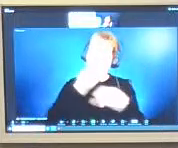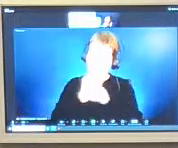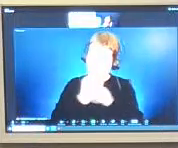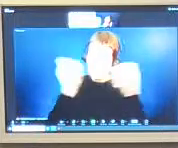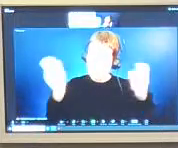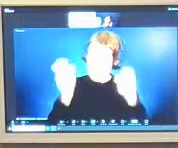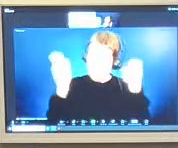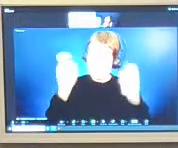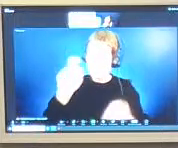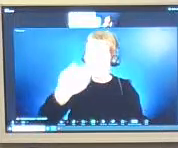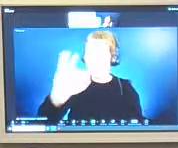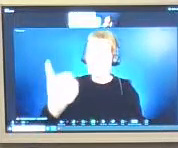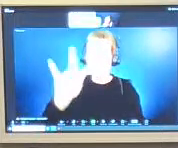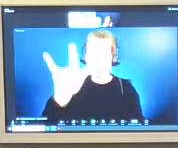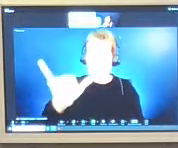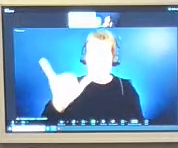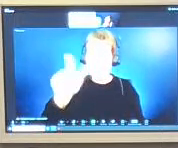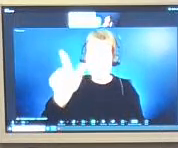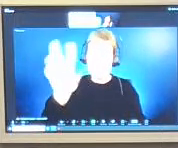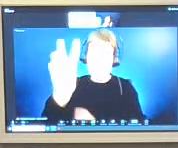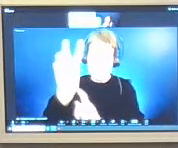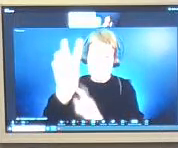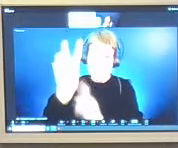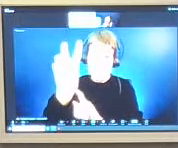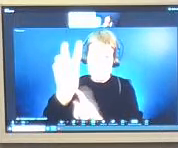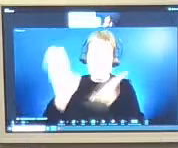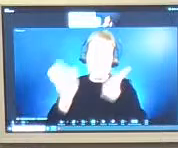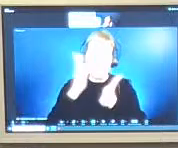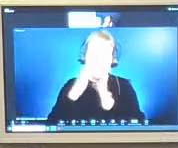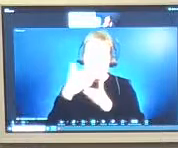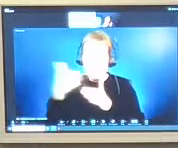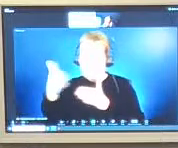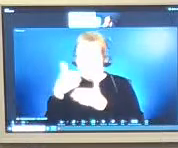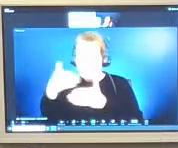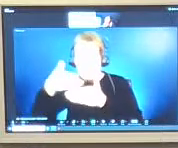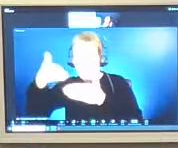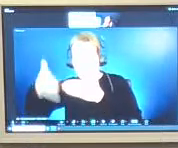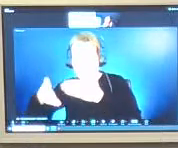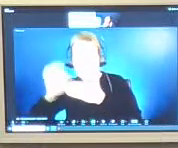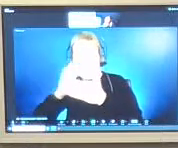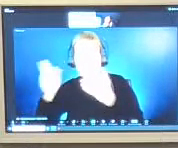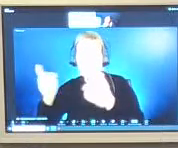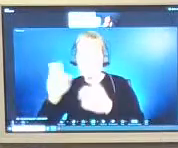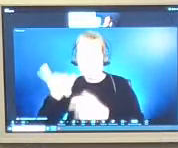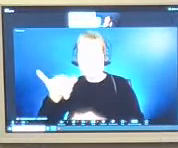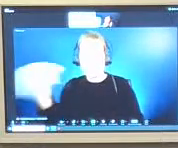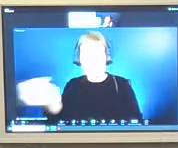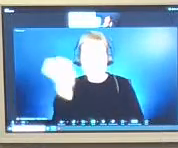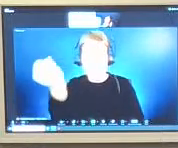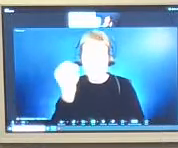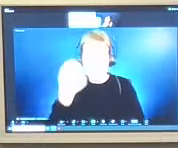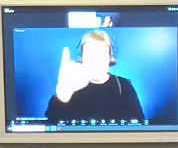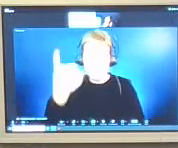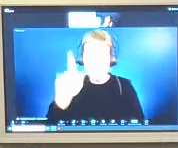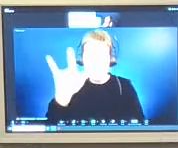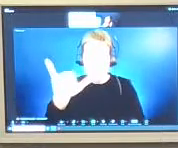26th every year. So that is a Saturday this year. Don't know